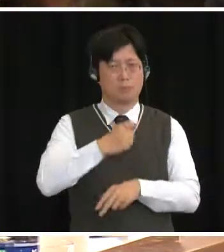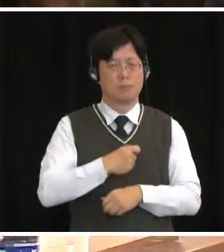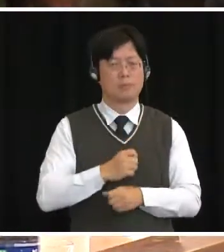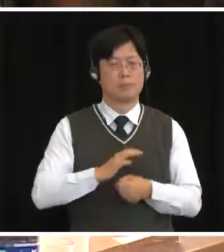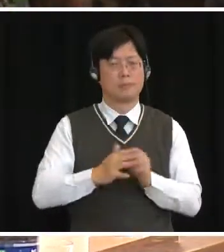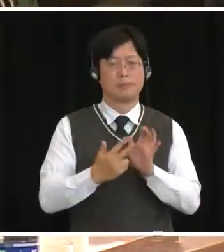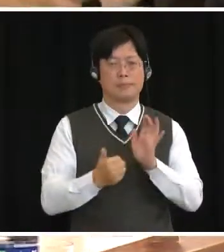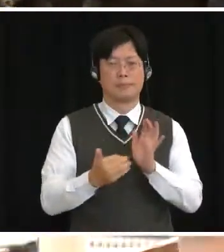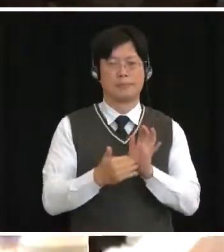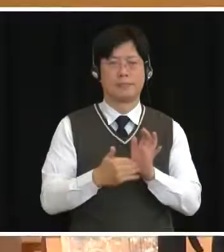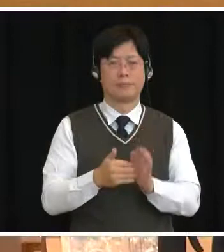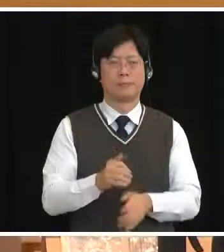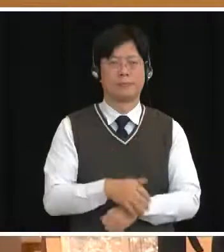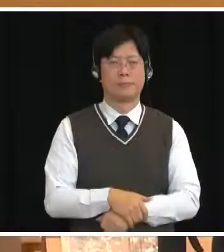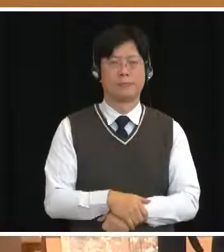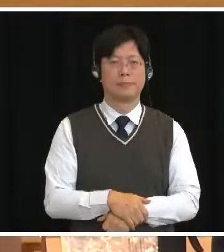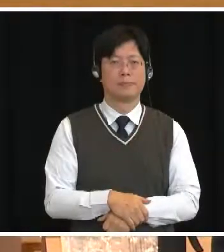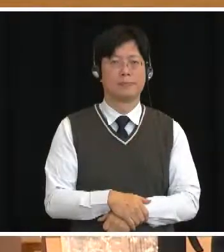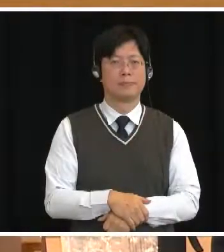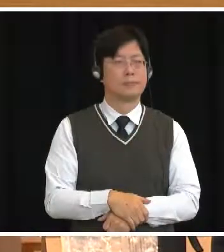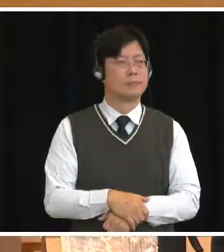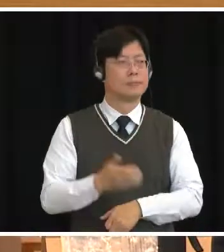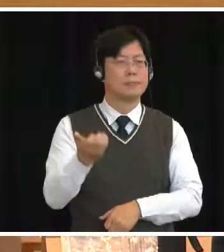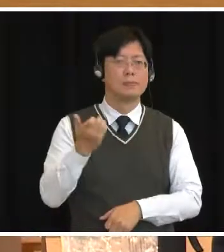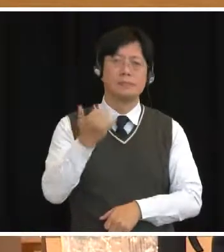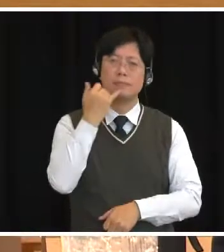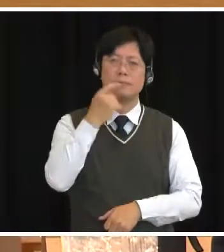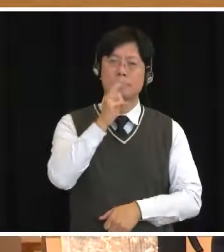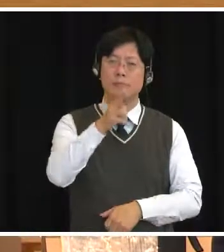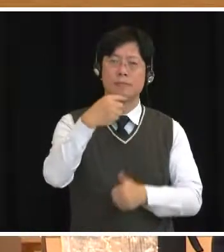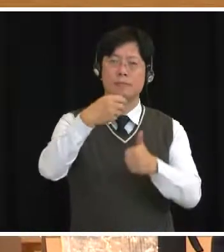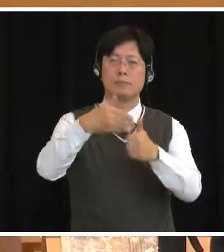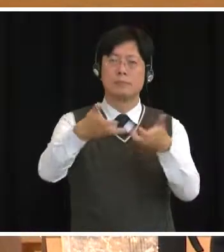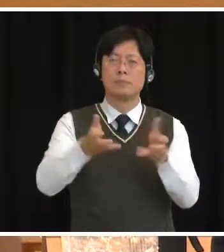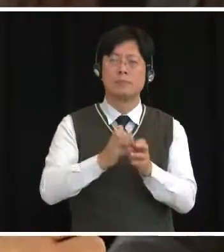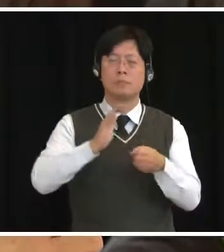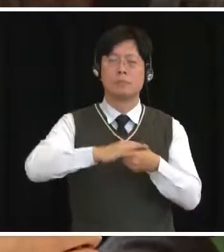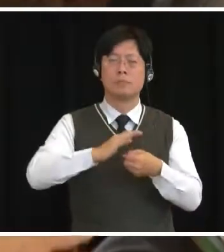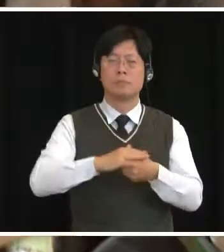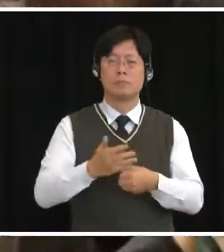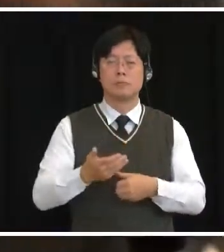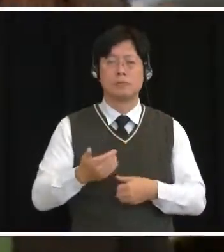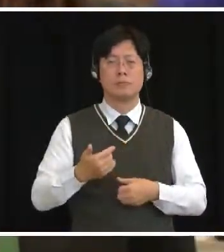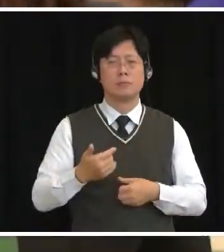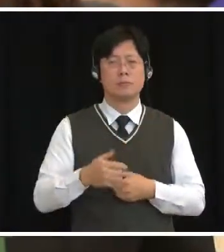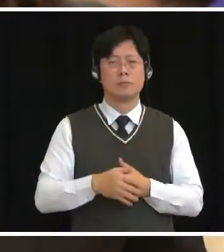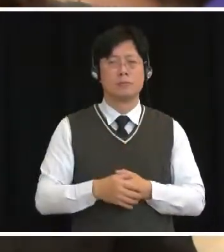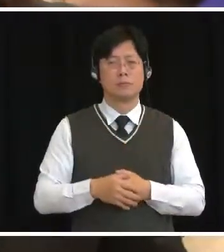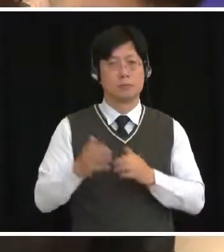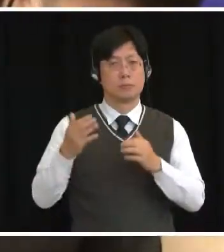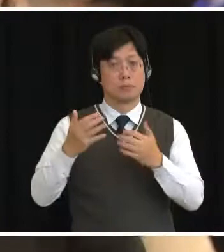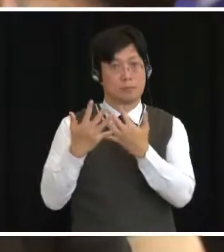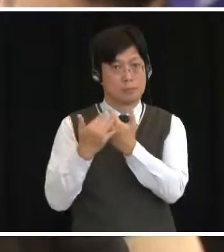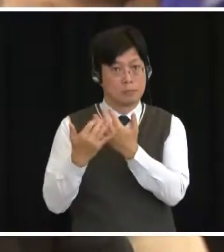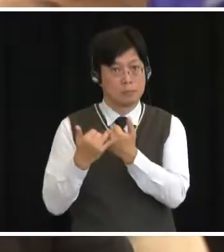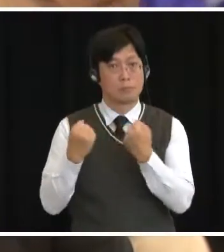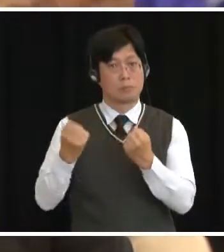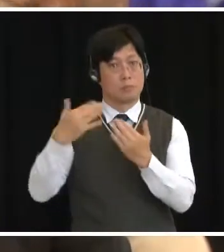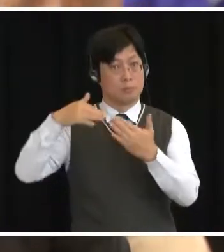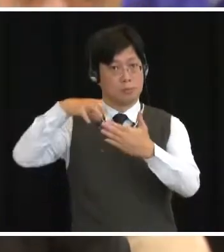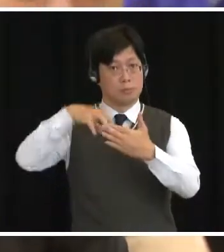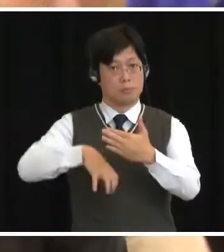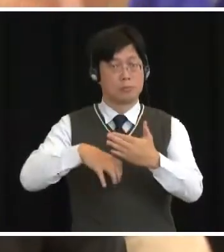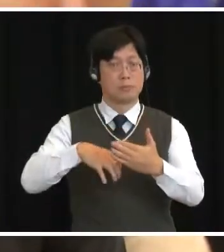we can fully implement the CRC provisions. I speak on behalf of the Ministry